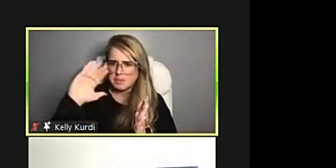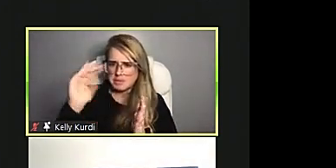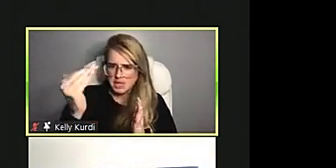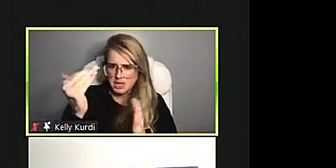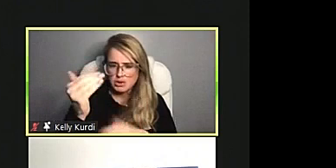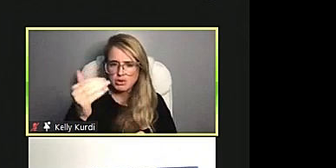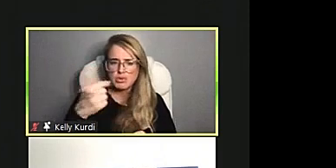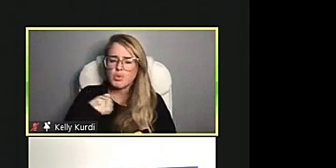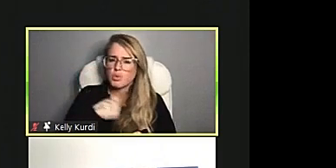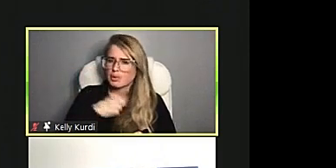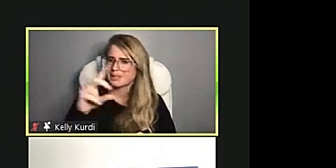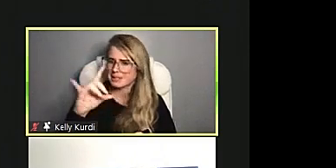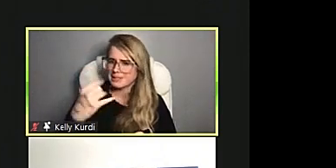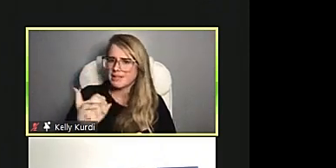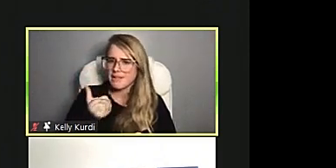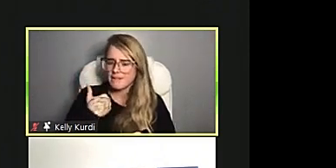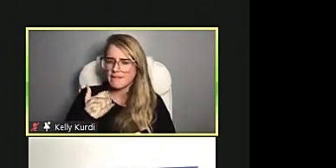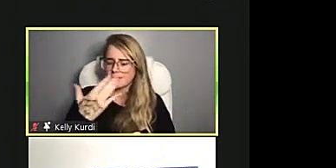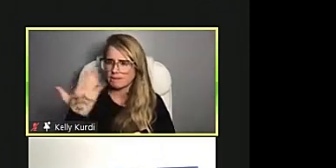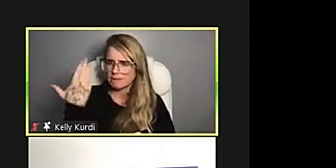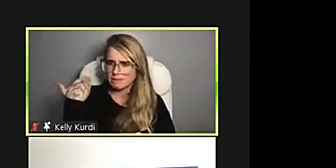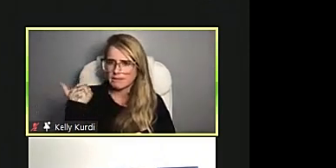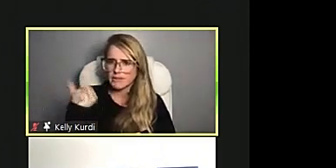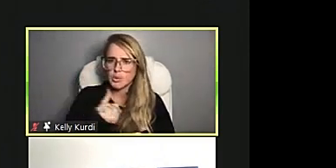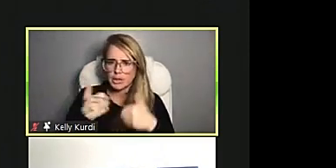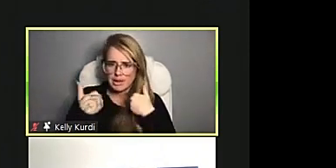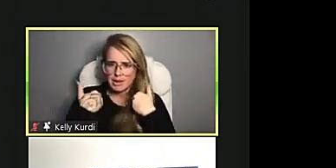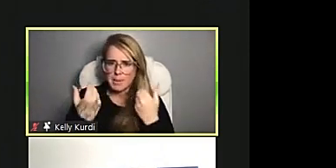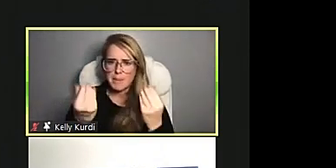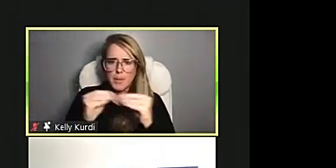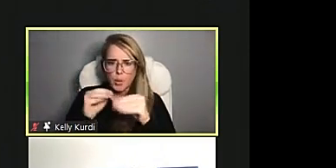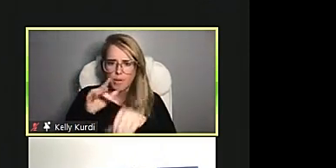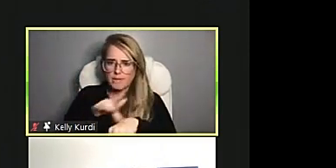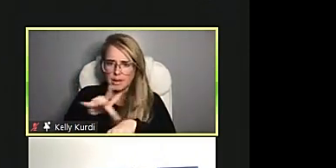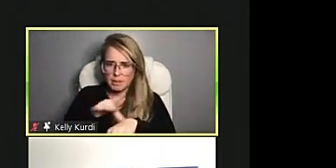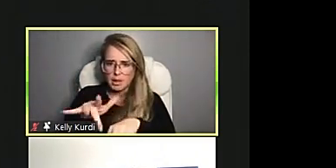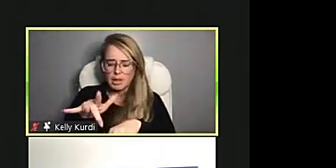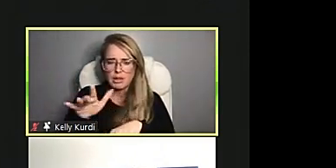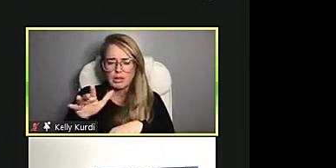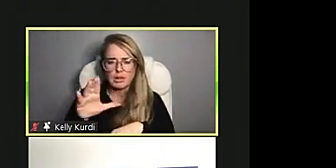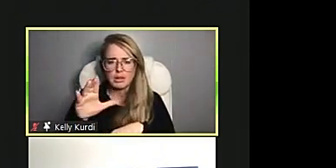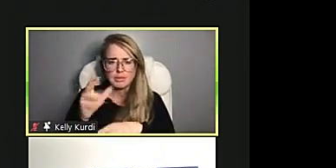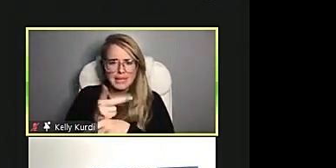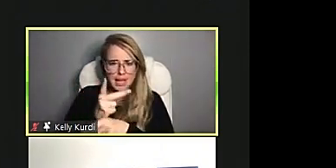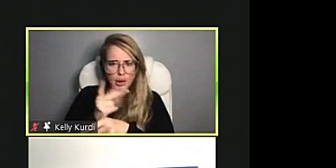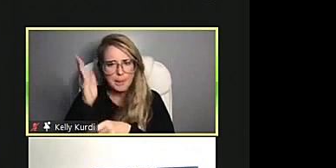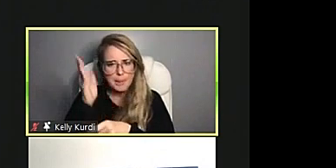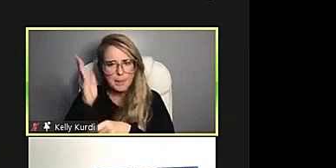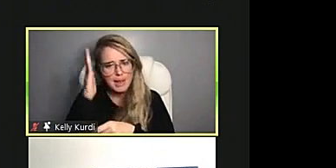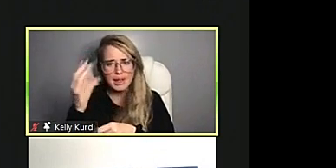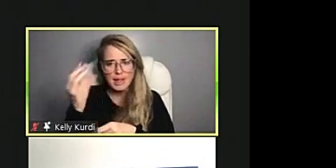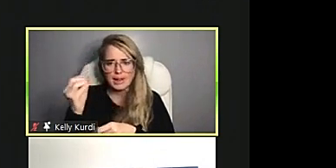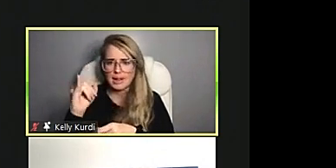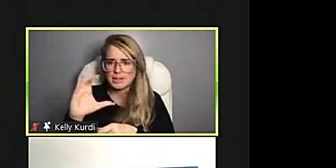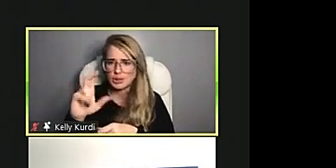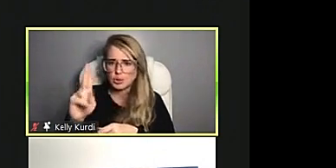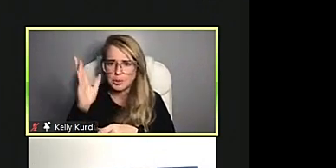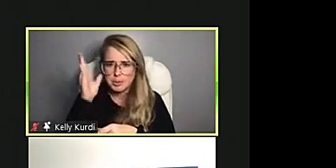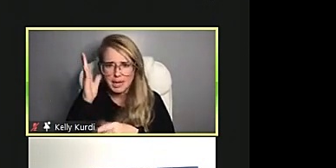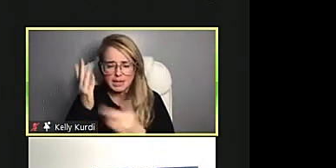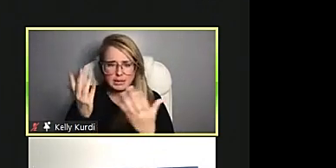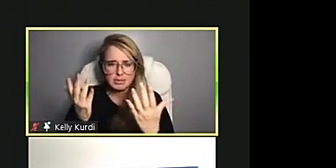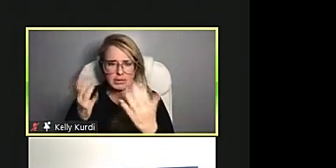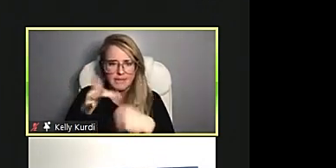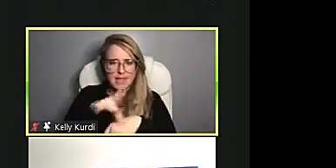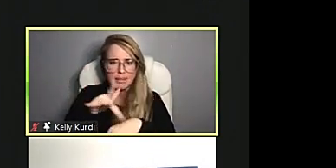we certainly have had times in the past where we had more available acute care beds and ICU beds